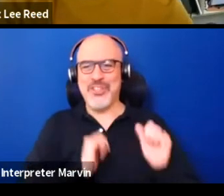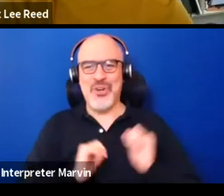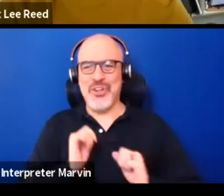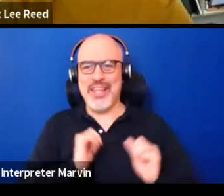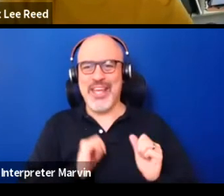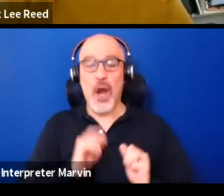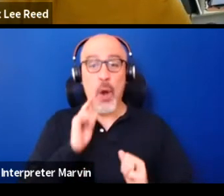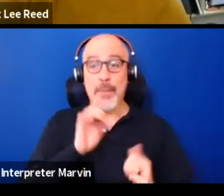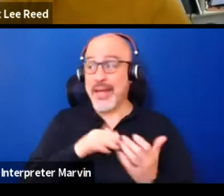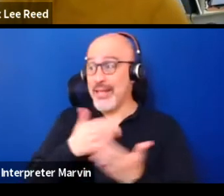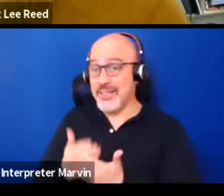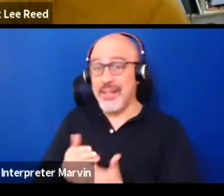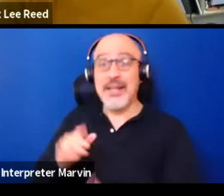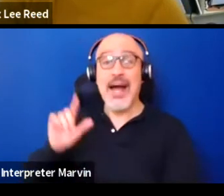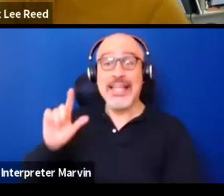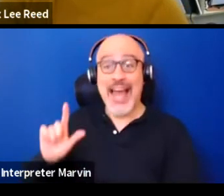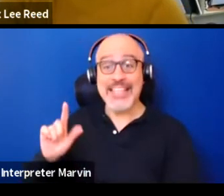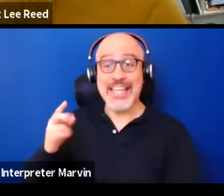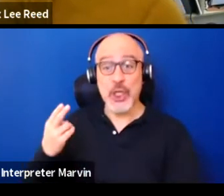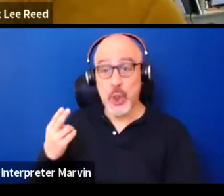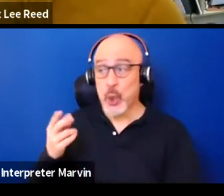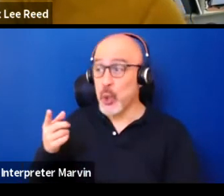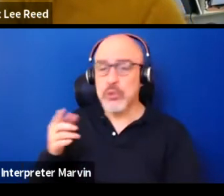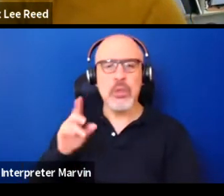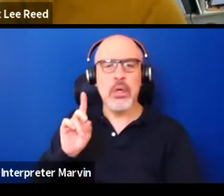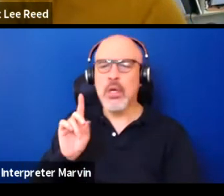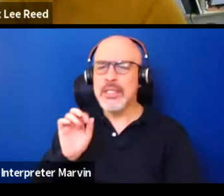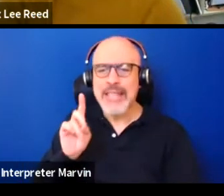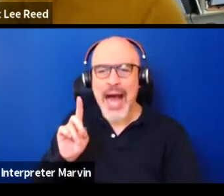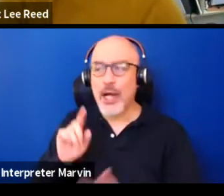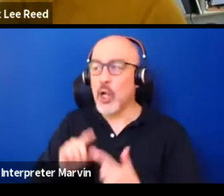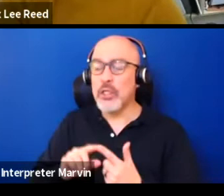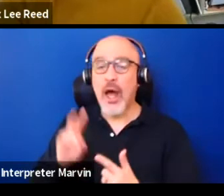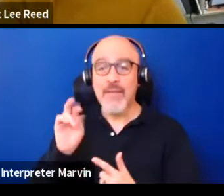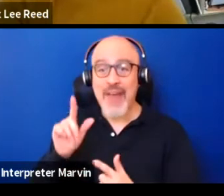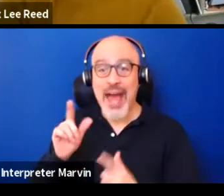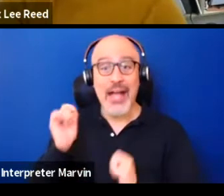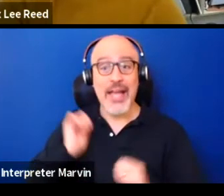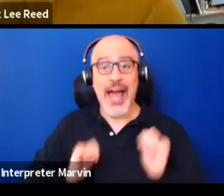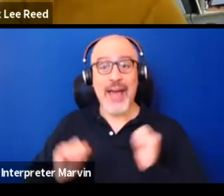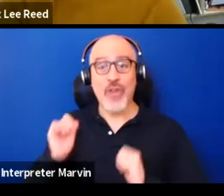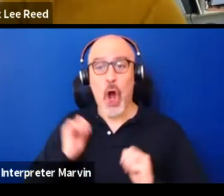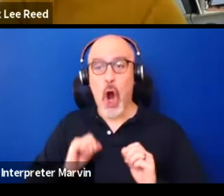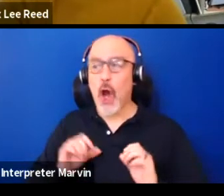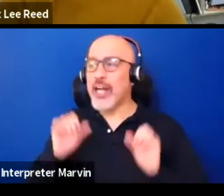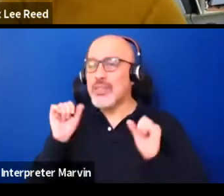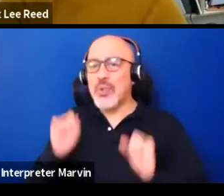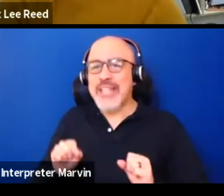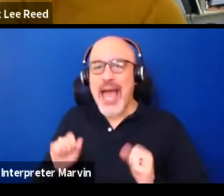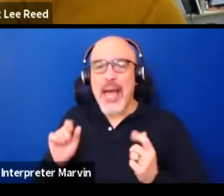to Langston Hughes, Donald and Val and all the artists was able to bring their